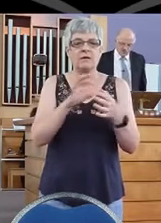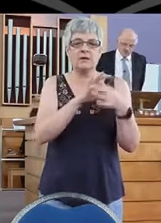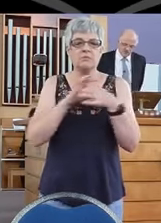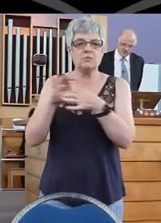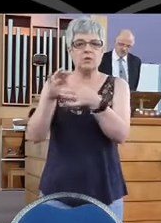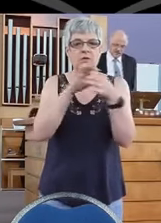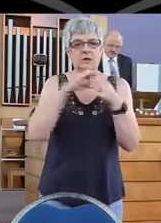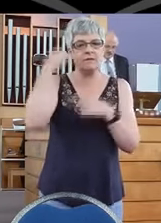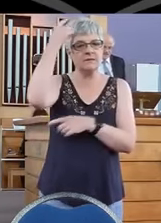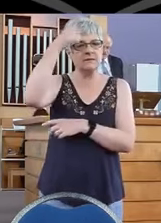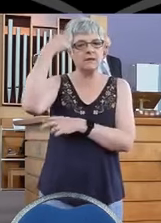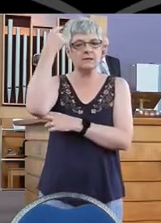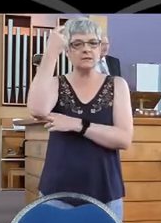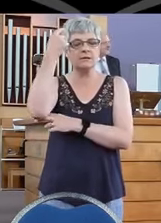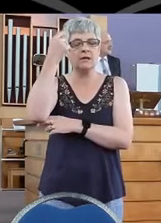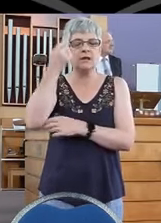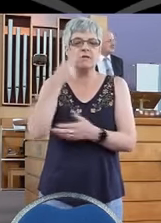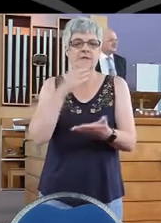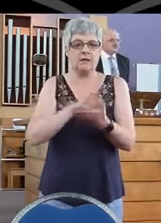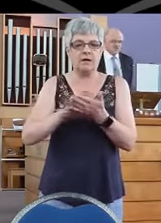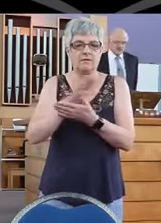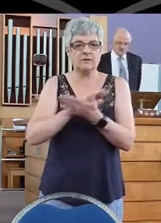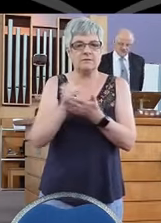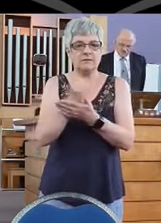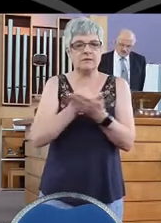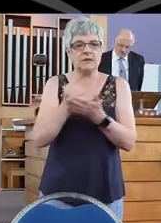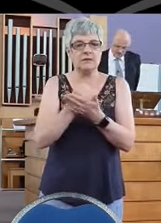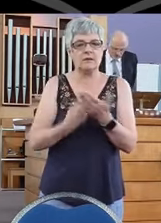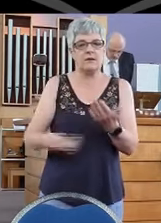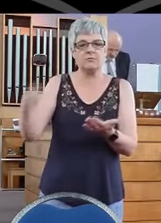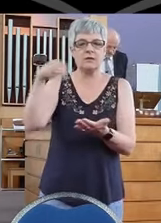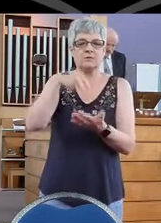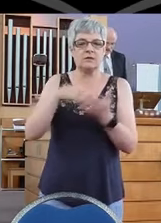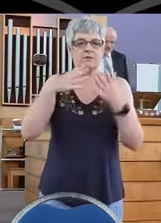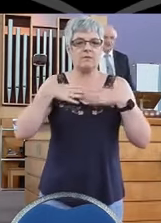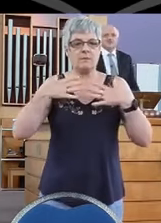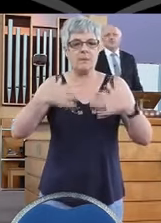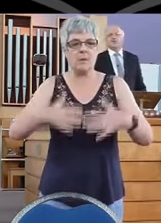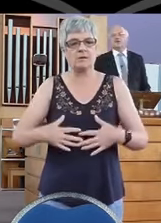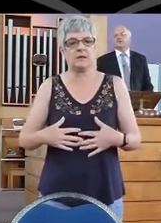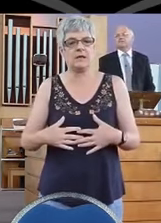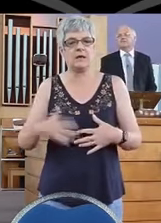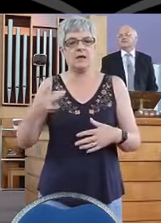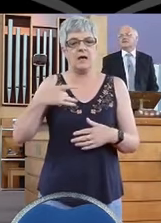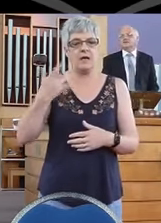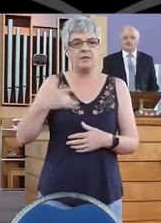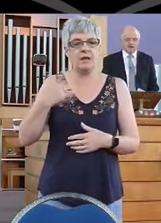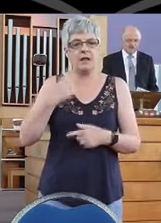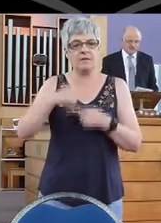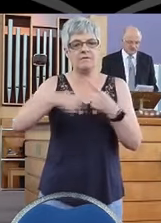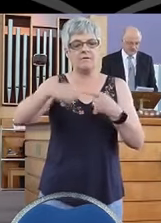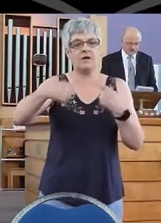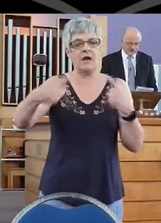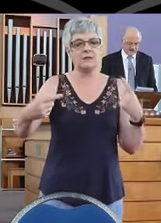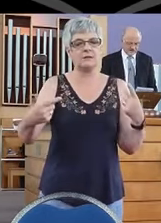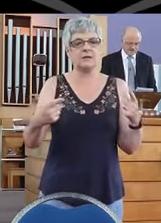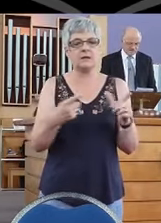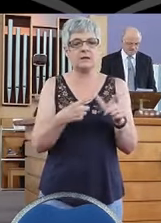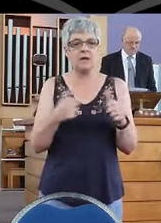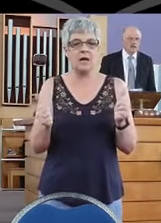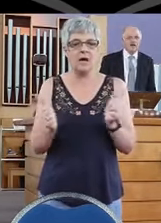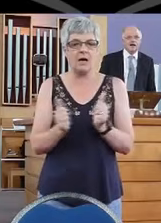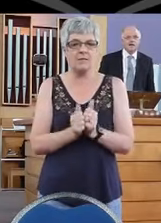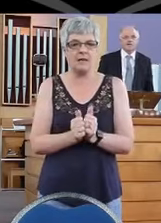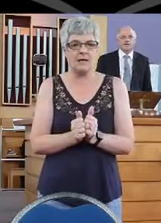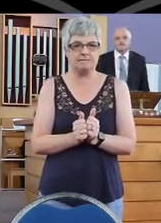the communion of saints, the forgiveness of sins, the resurrection of the body, and the life